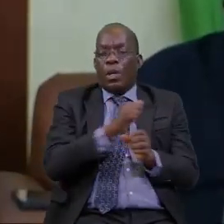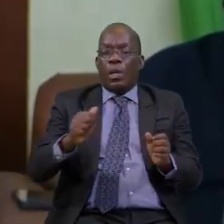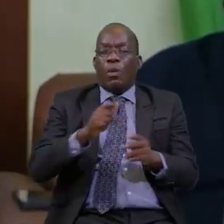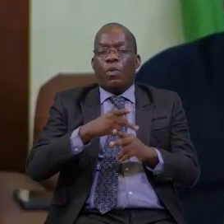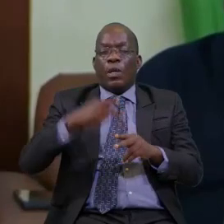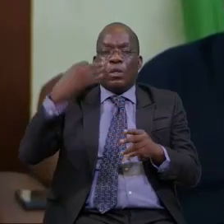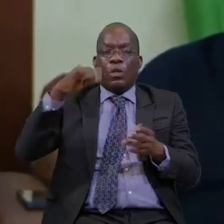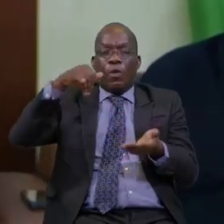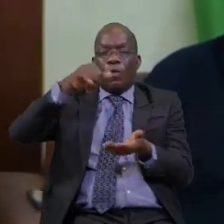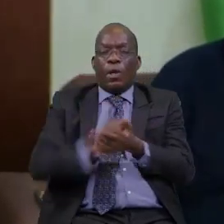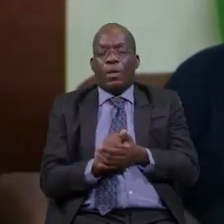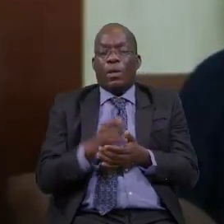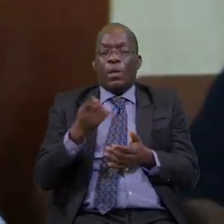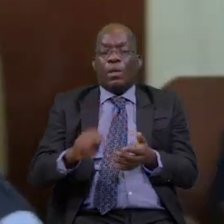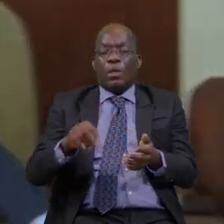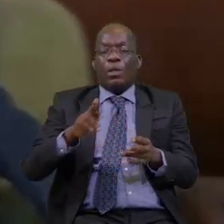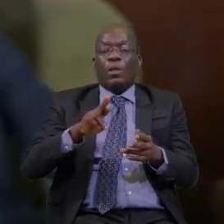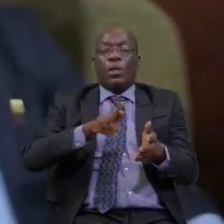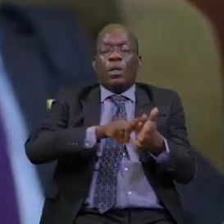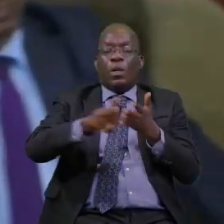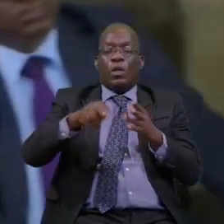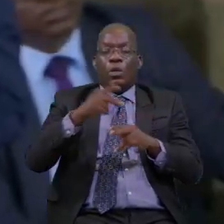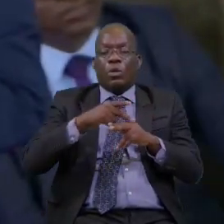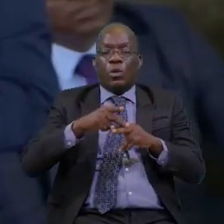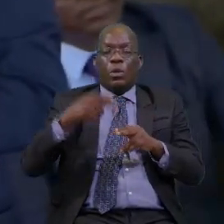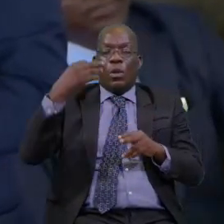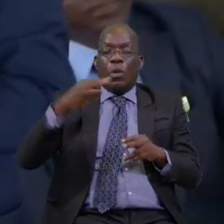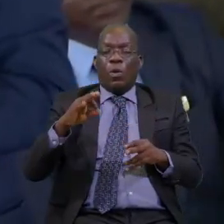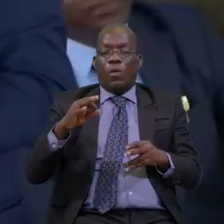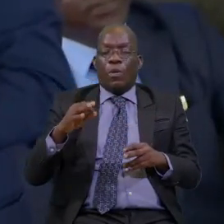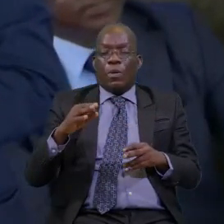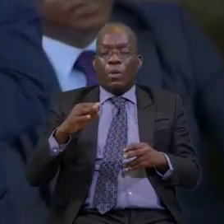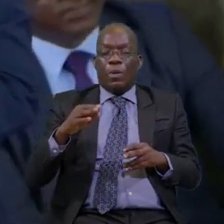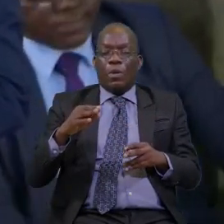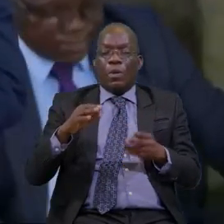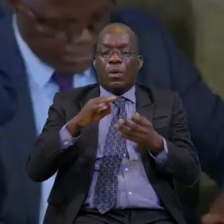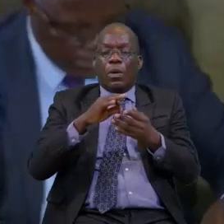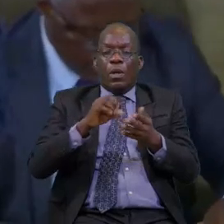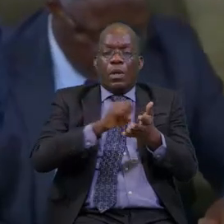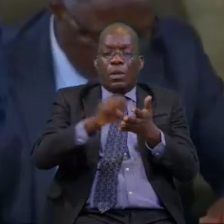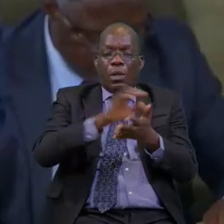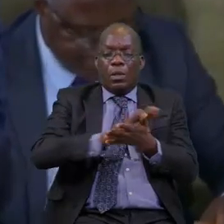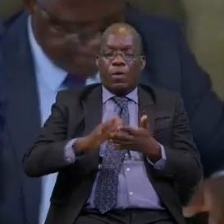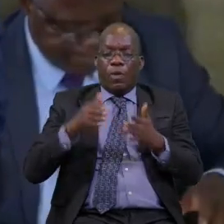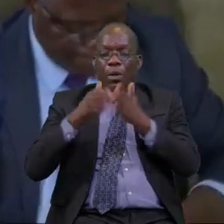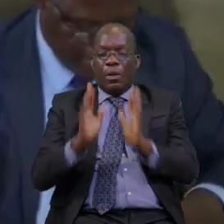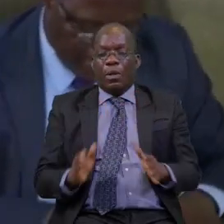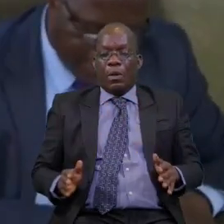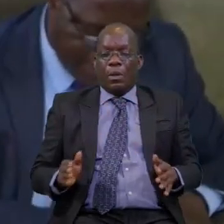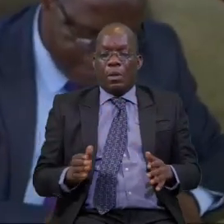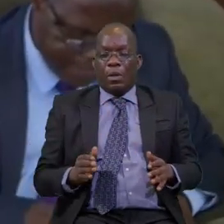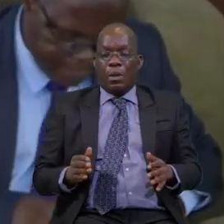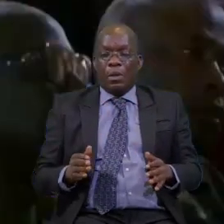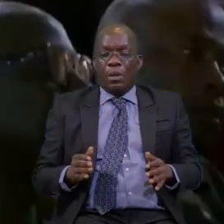The righteous practice of the sanctified leader. It says in